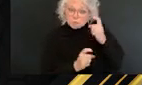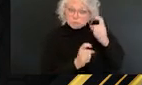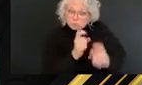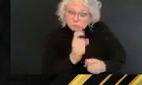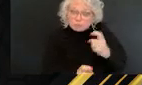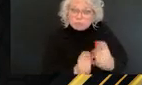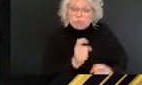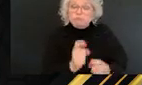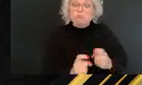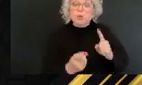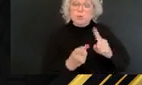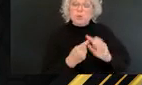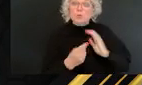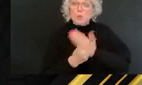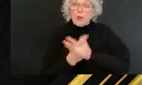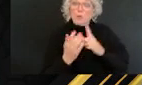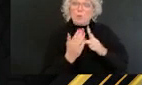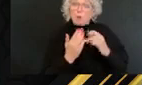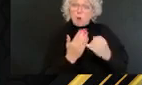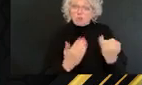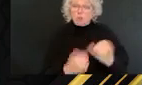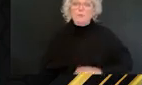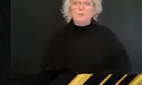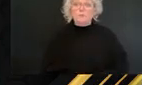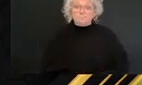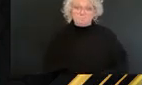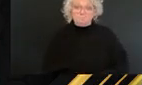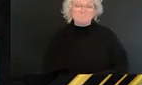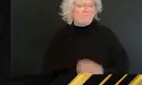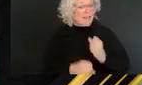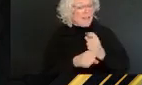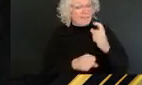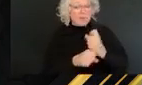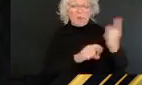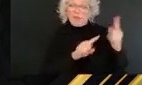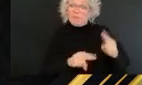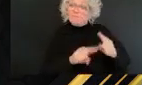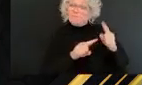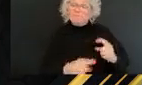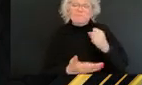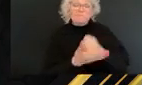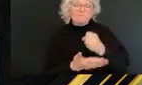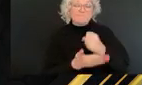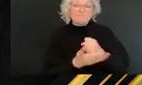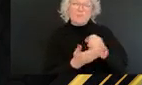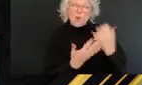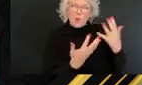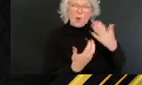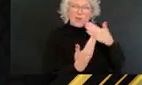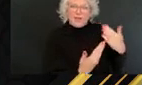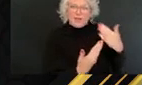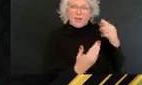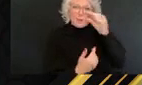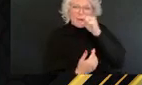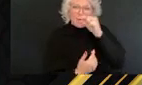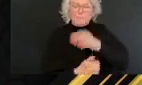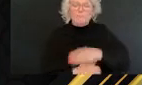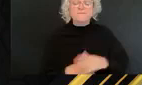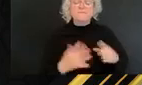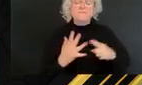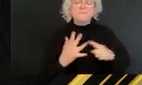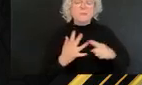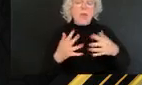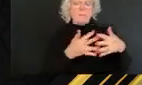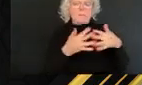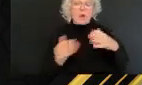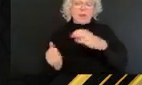started contributing to our project, and they have been back every year since. I want to make sure to thank them. The